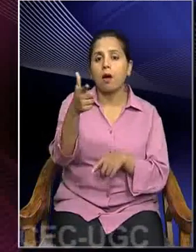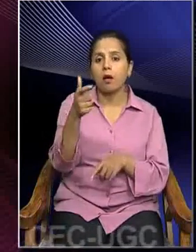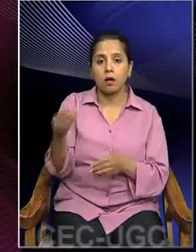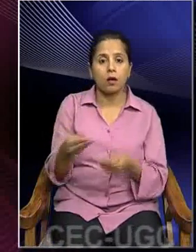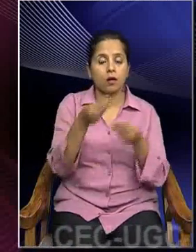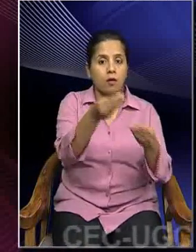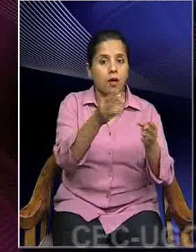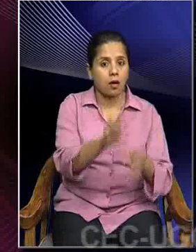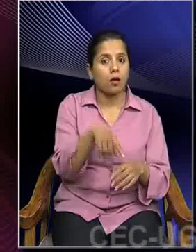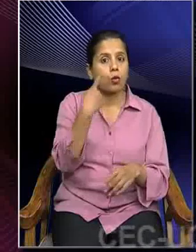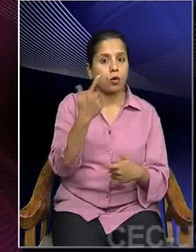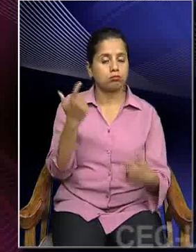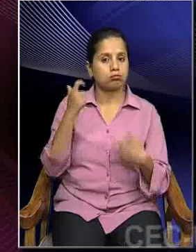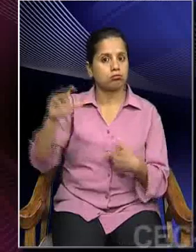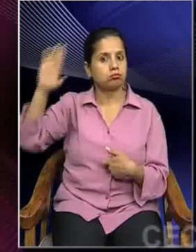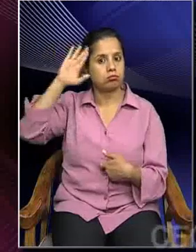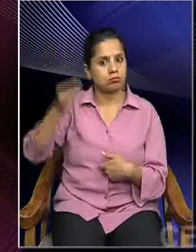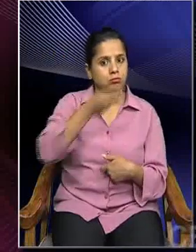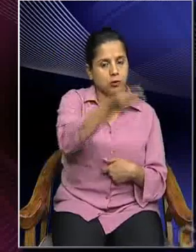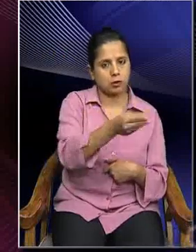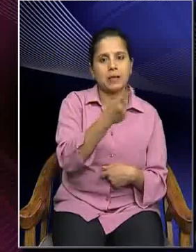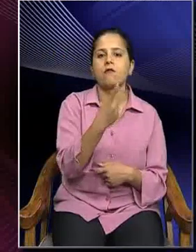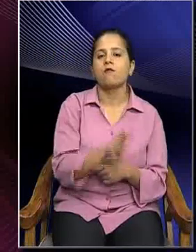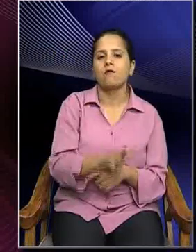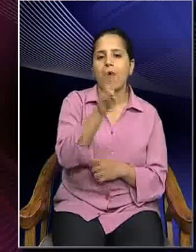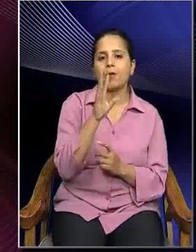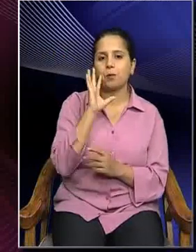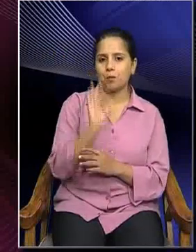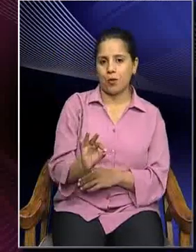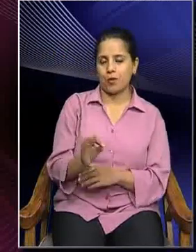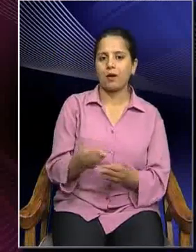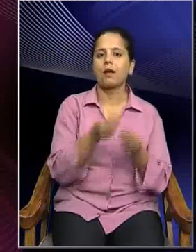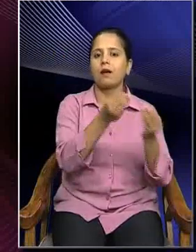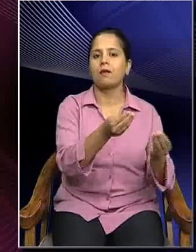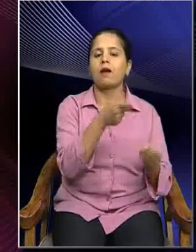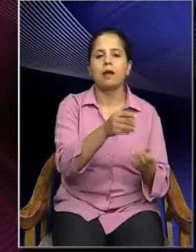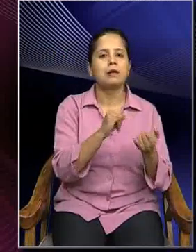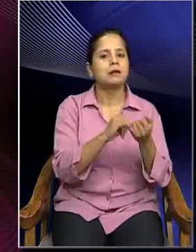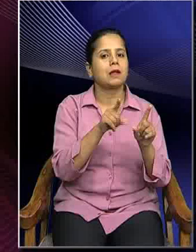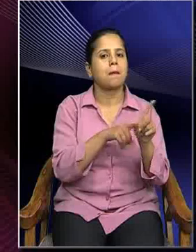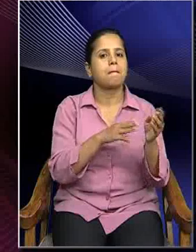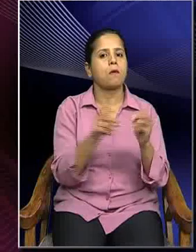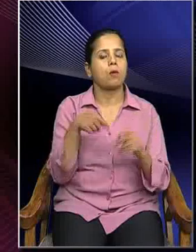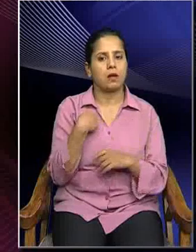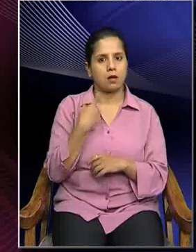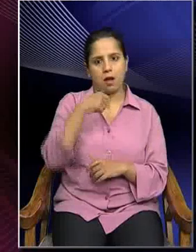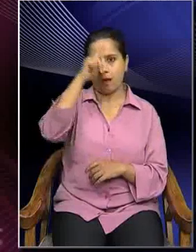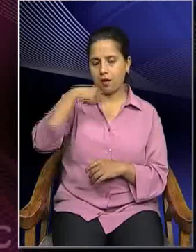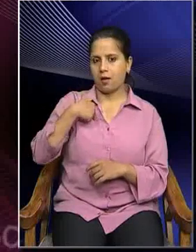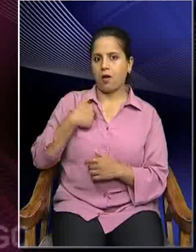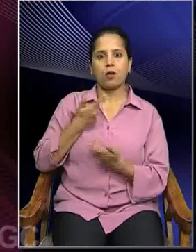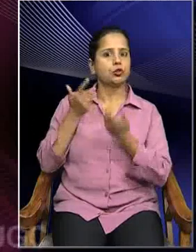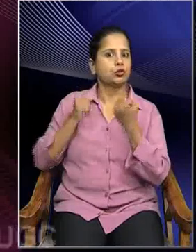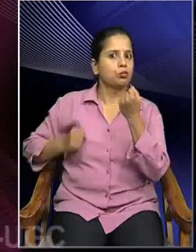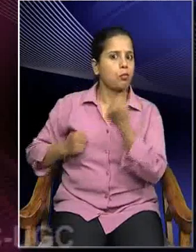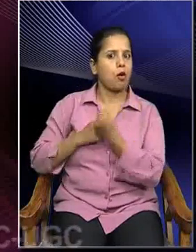the hand of a soldier, it becomes valuable. It becomes symbolic of nationalism. It becomes